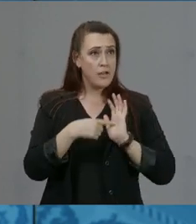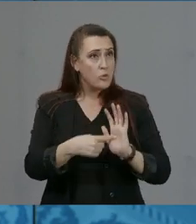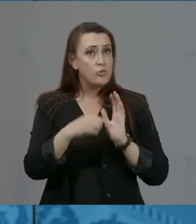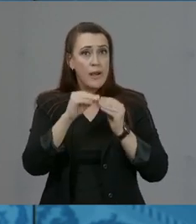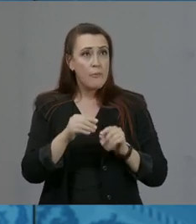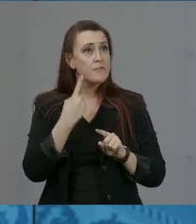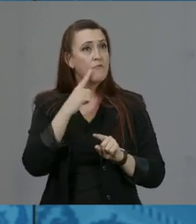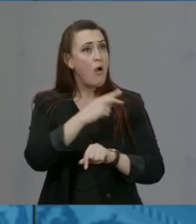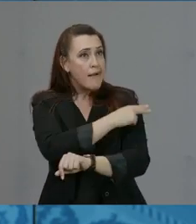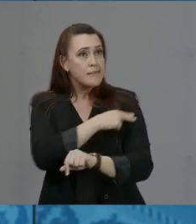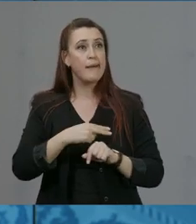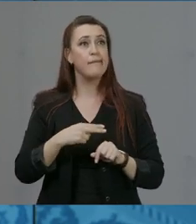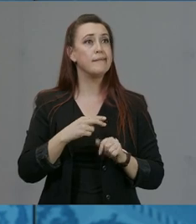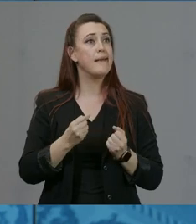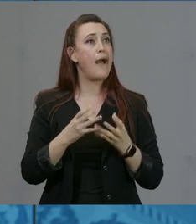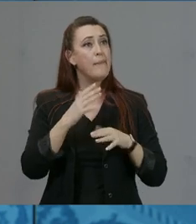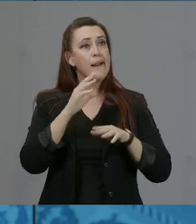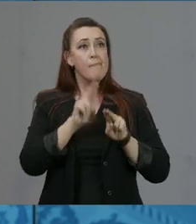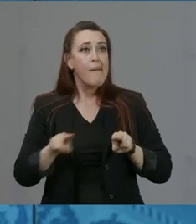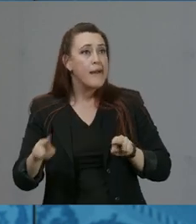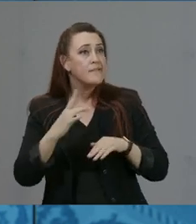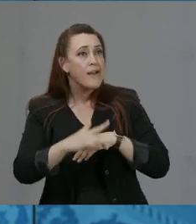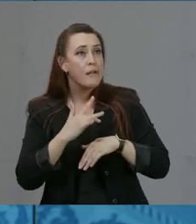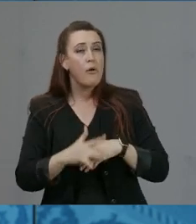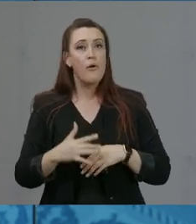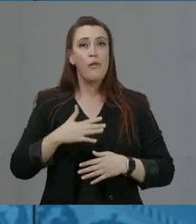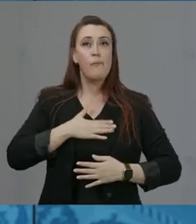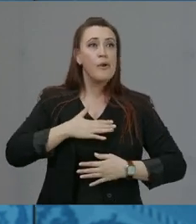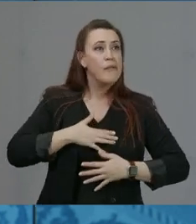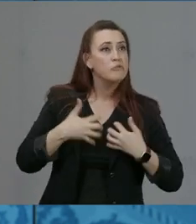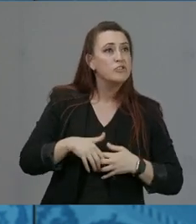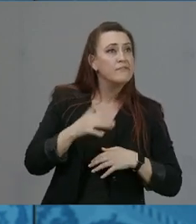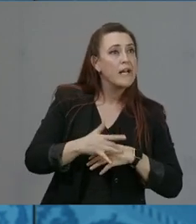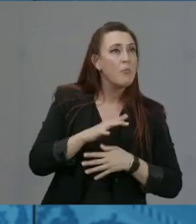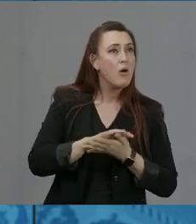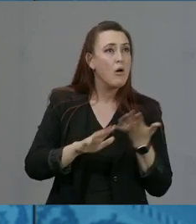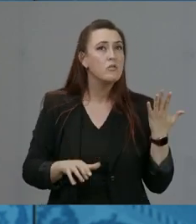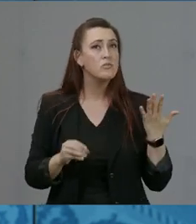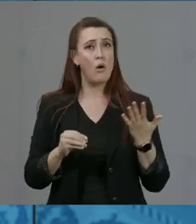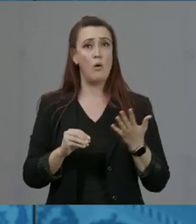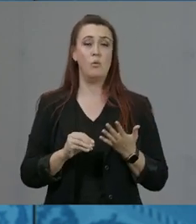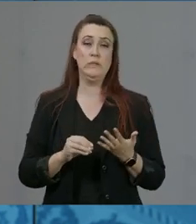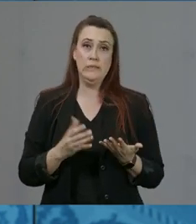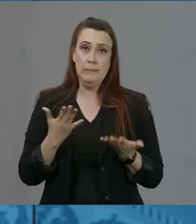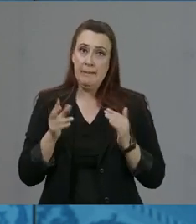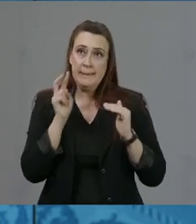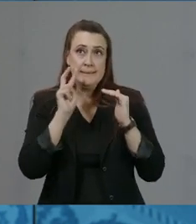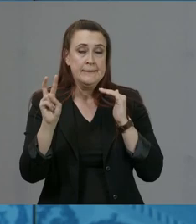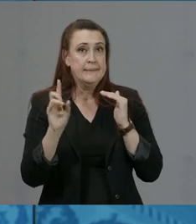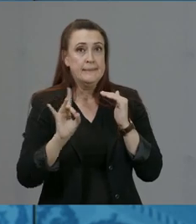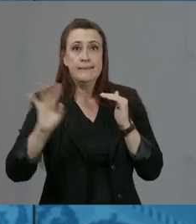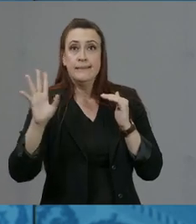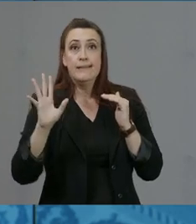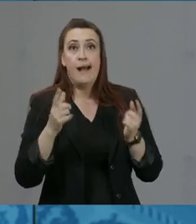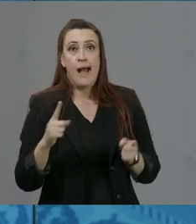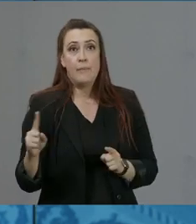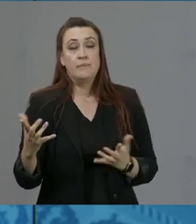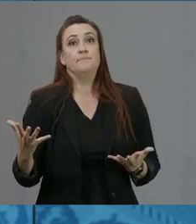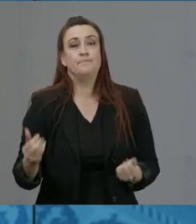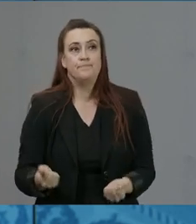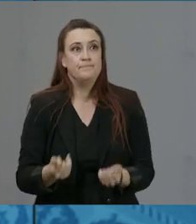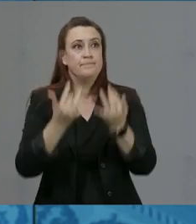care units and ventilators. So if, God forbid, things were to turn in the wrong direction